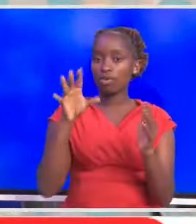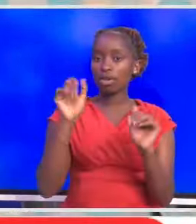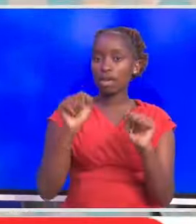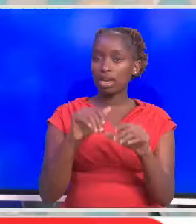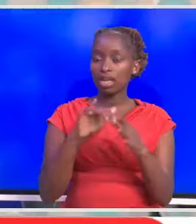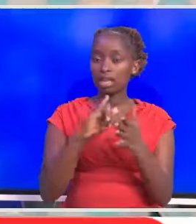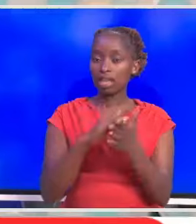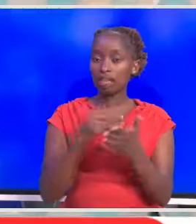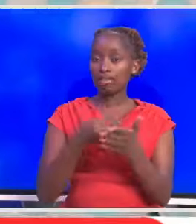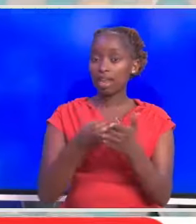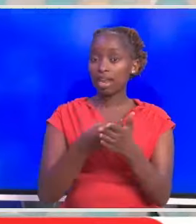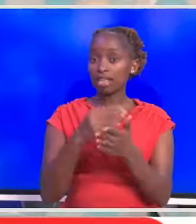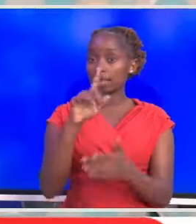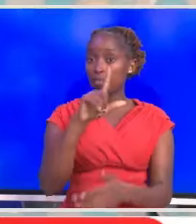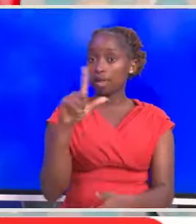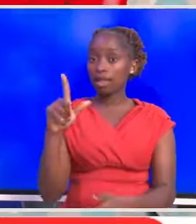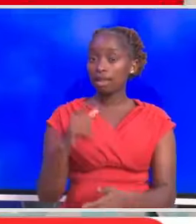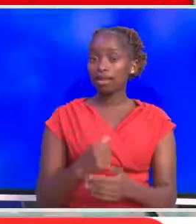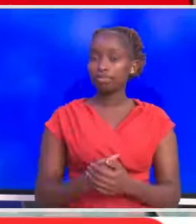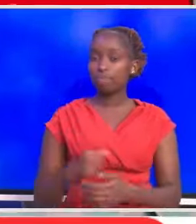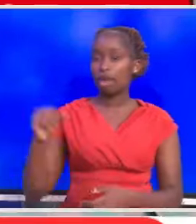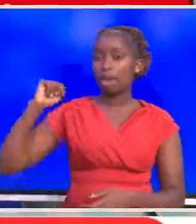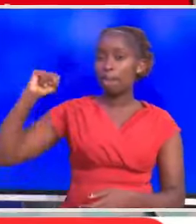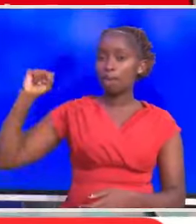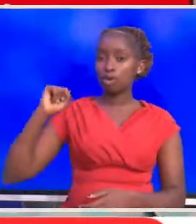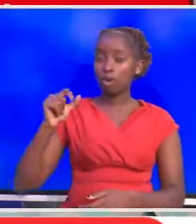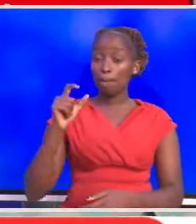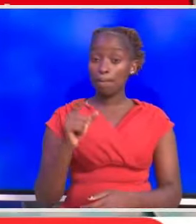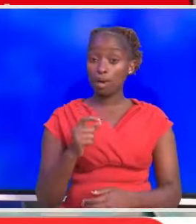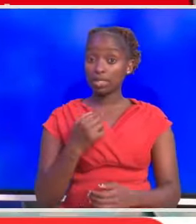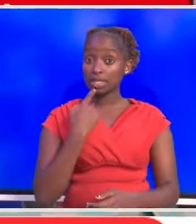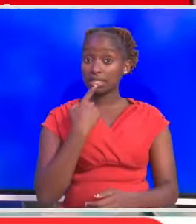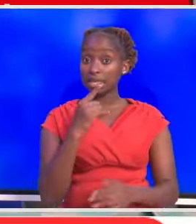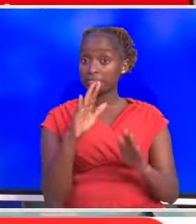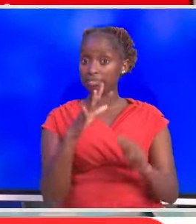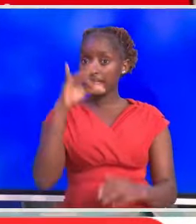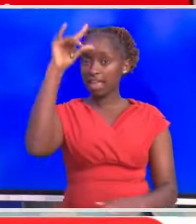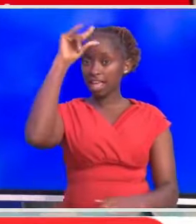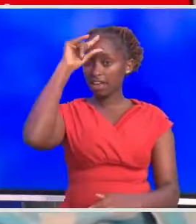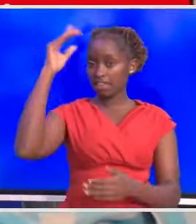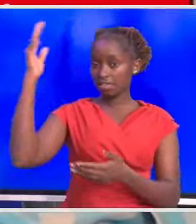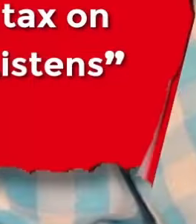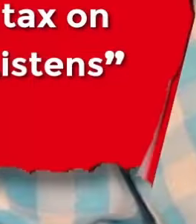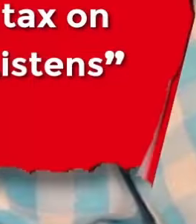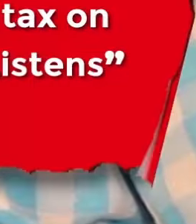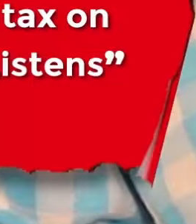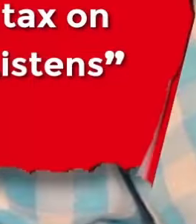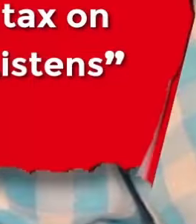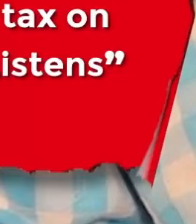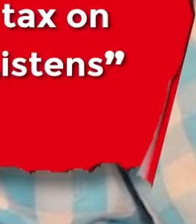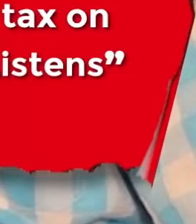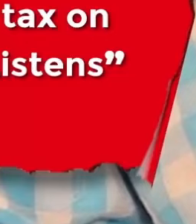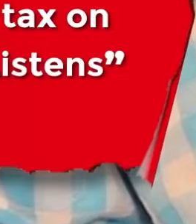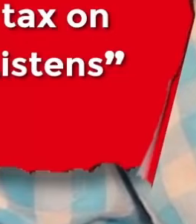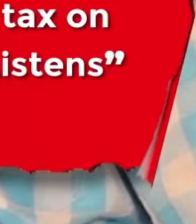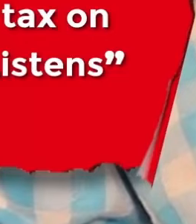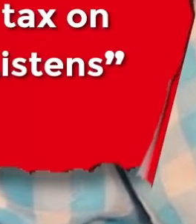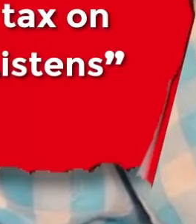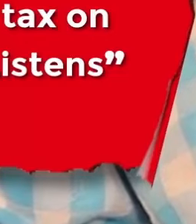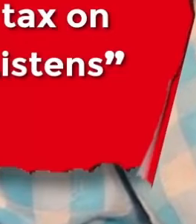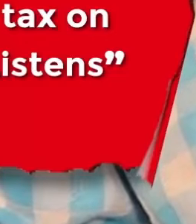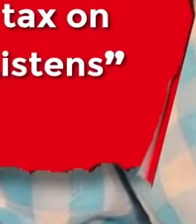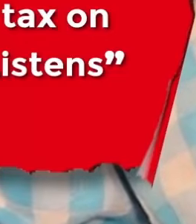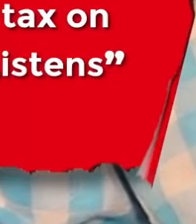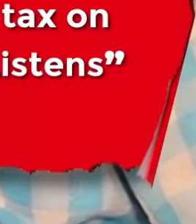Political analyst Mutahi Ngonyi sensationally claims that the government has listened to Kenyans. He said that the revised